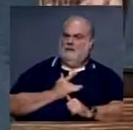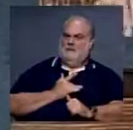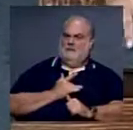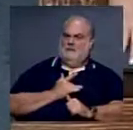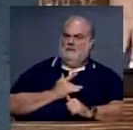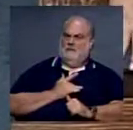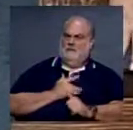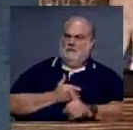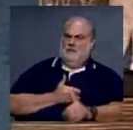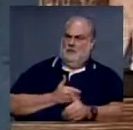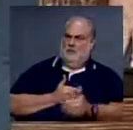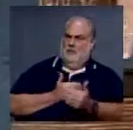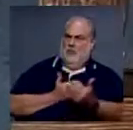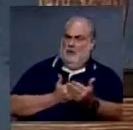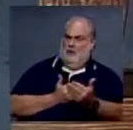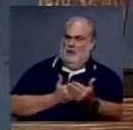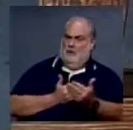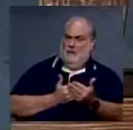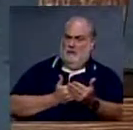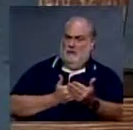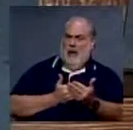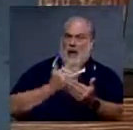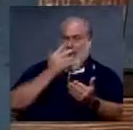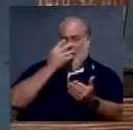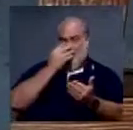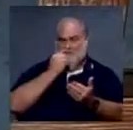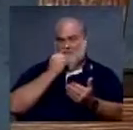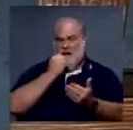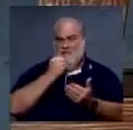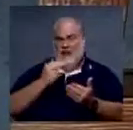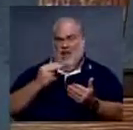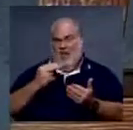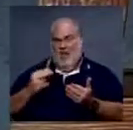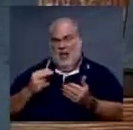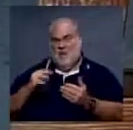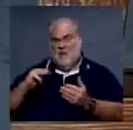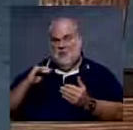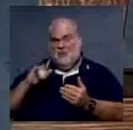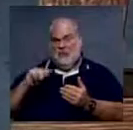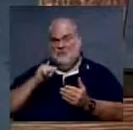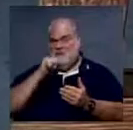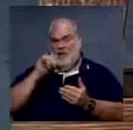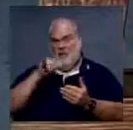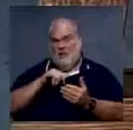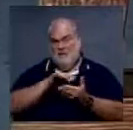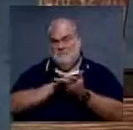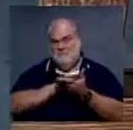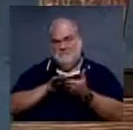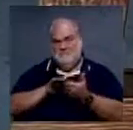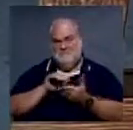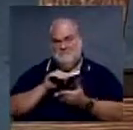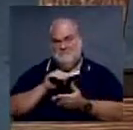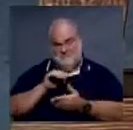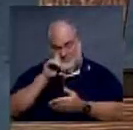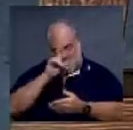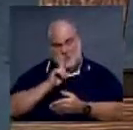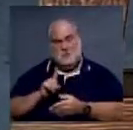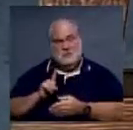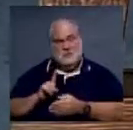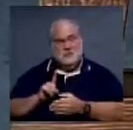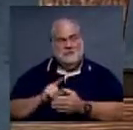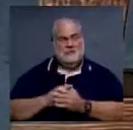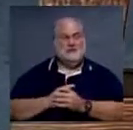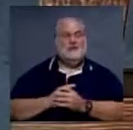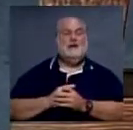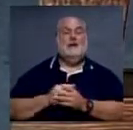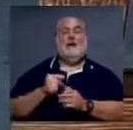they're proposing here. I've slept in a hell of a lot of motels that aren't near as nice as what this is.